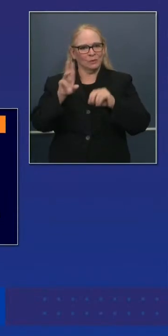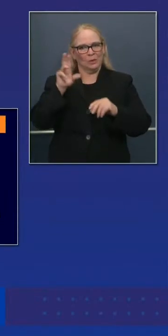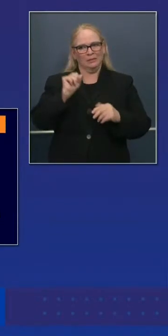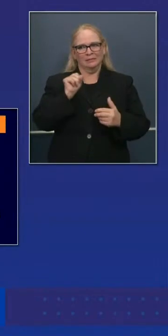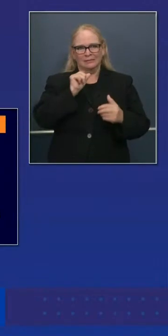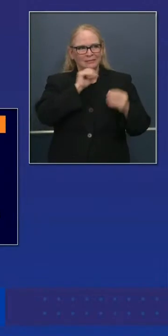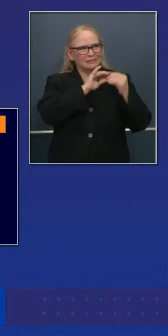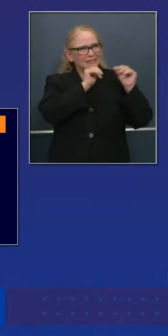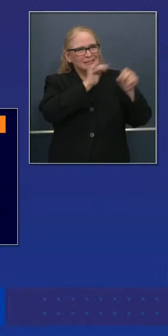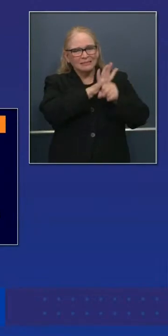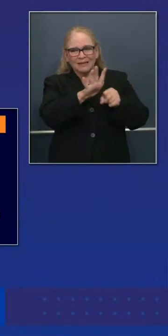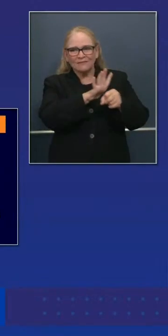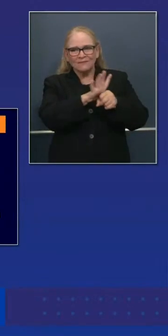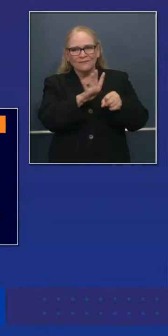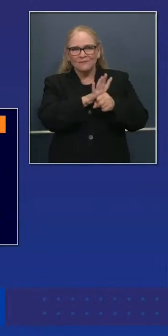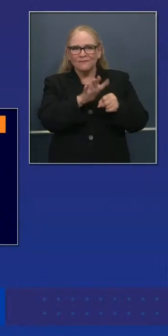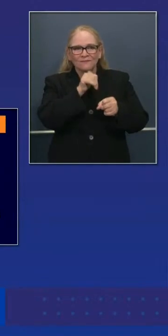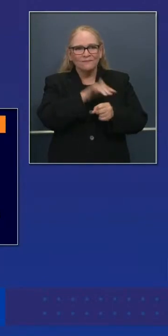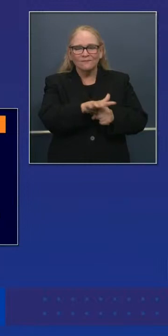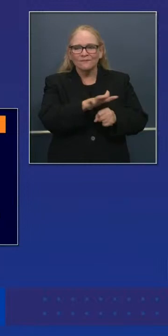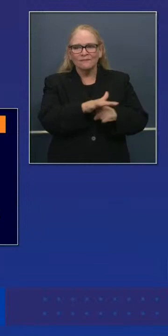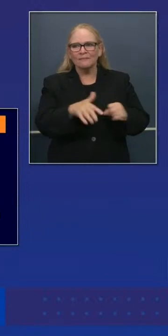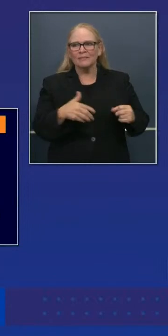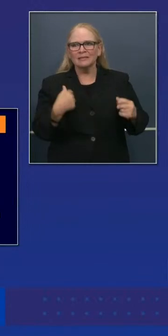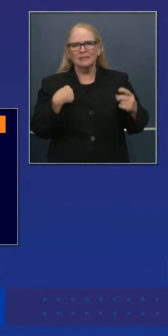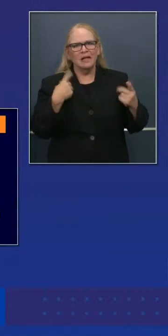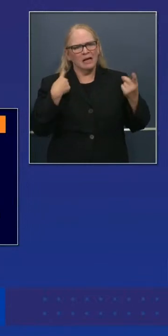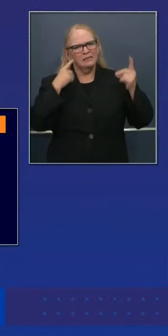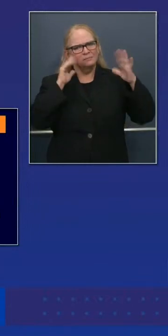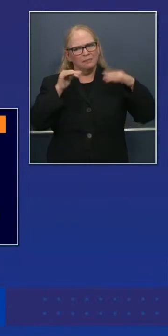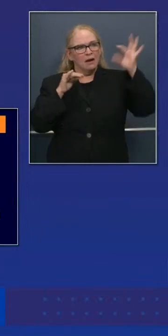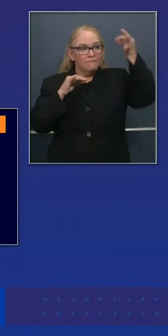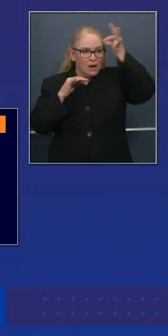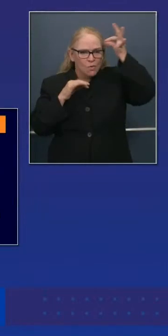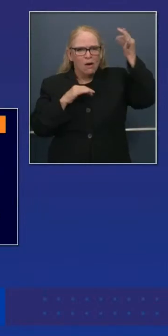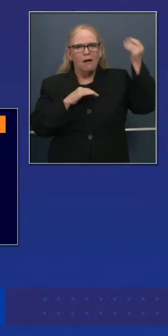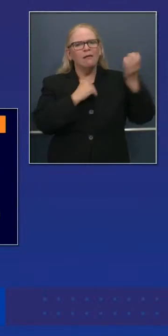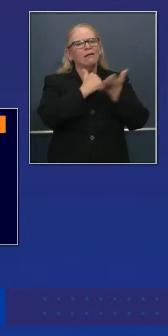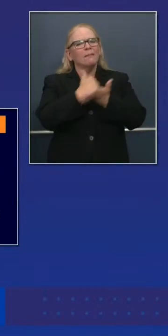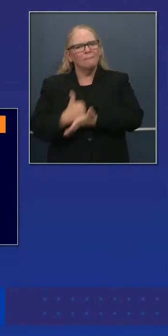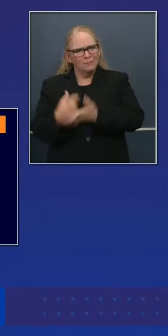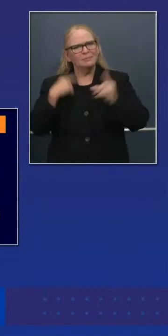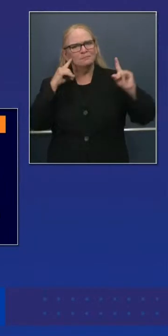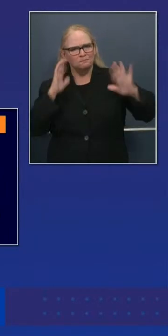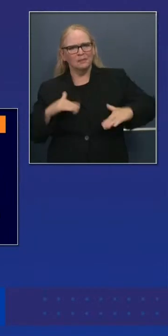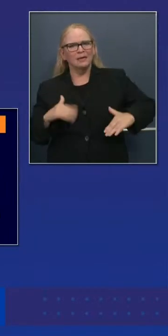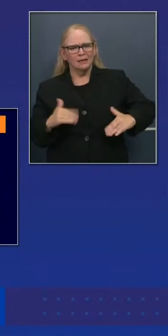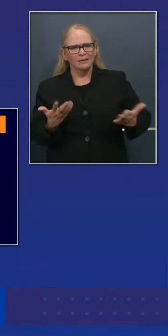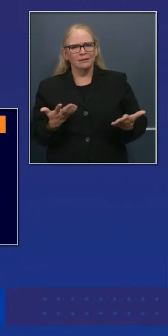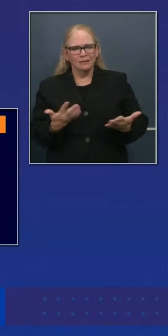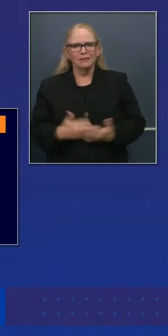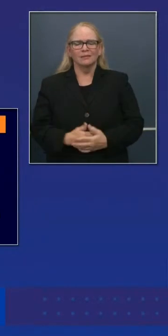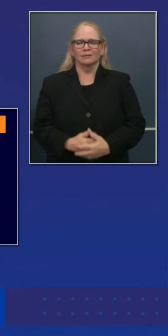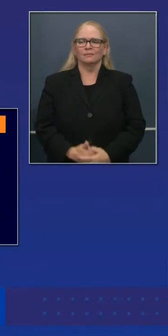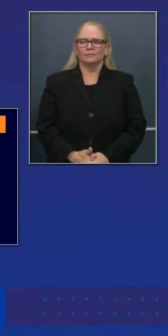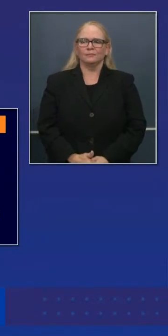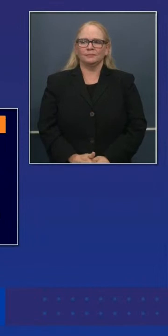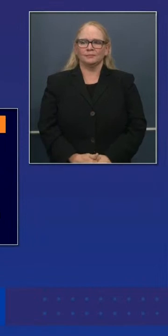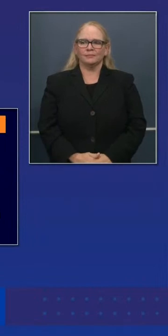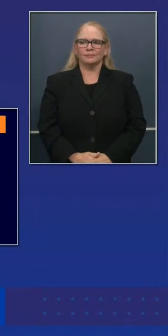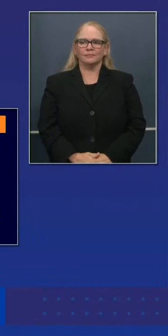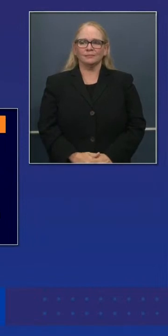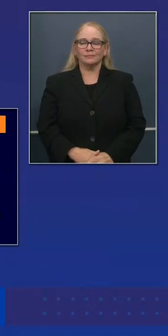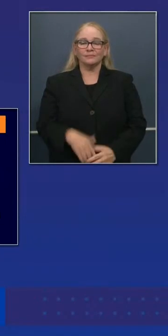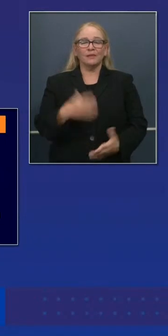and individuals expected of the federal government. As it relates, though, specifically, again, to the